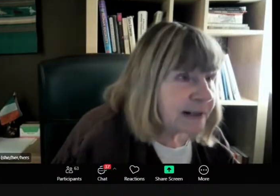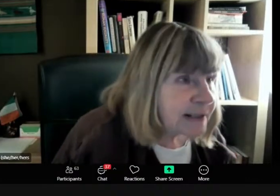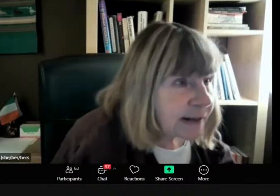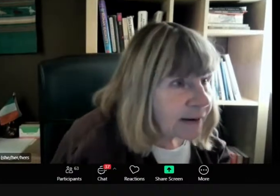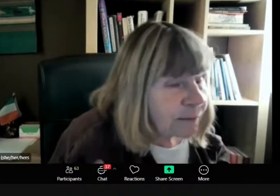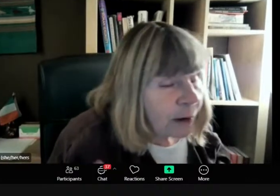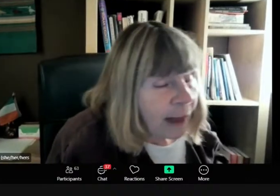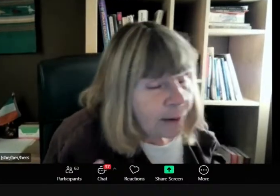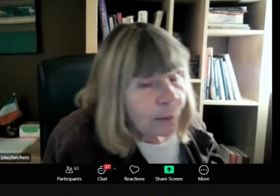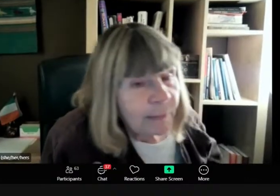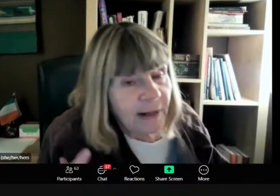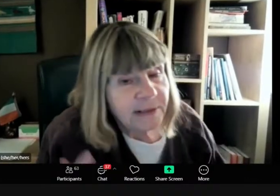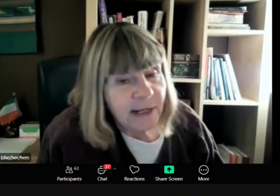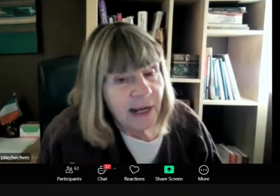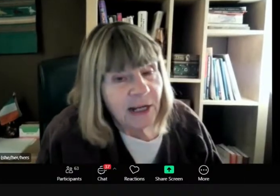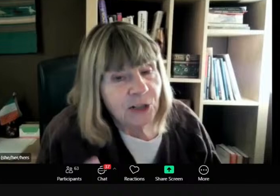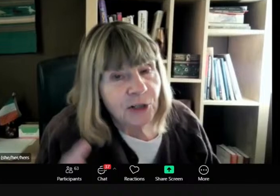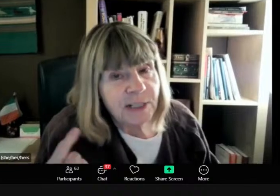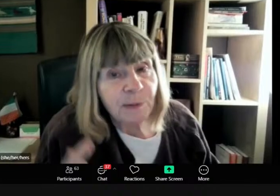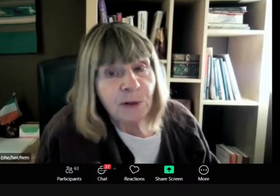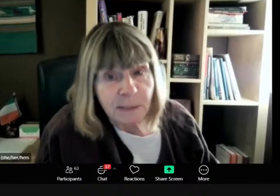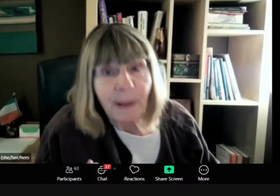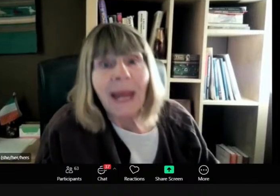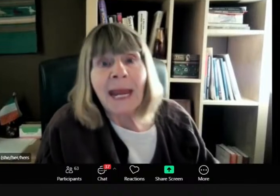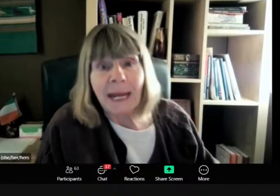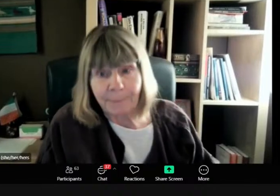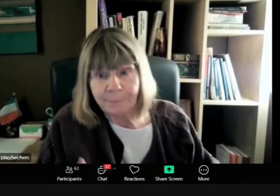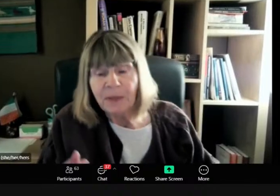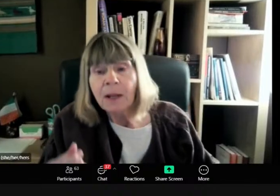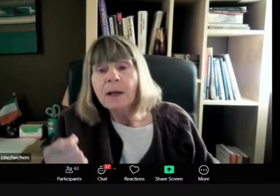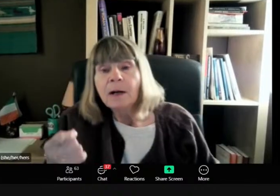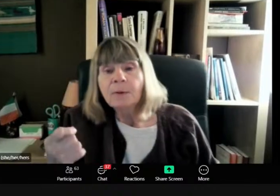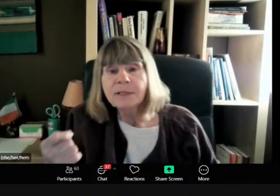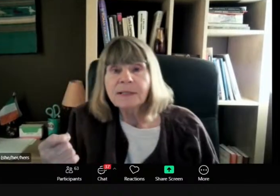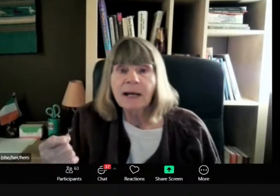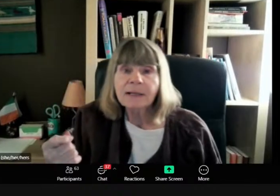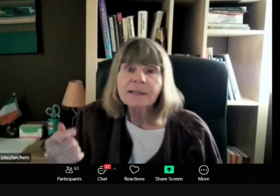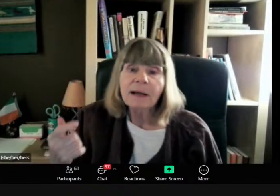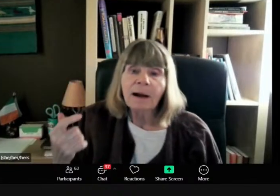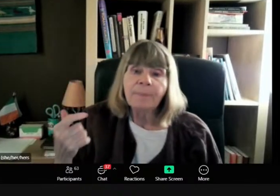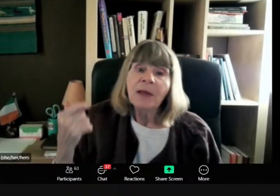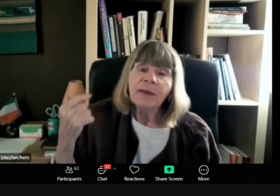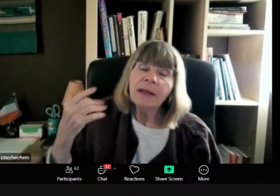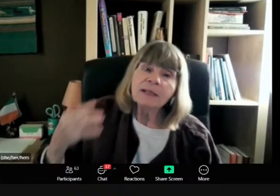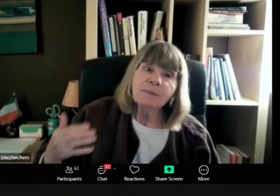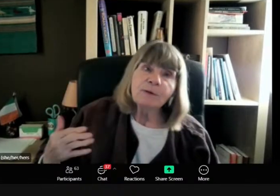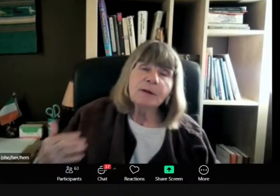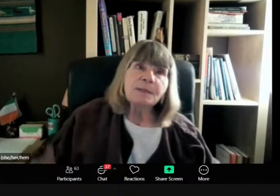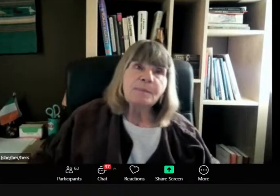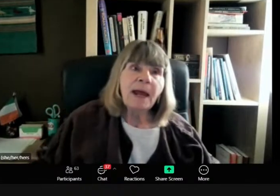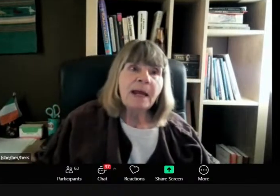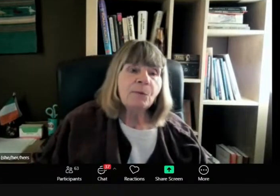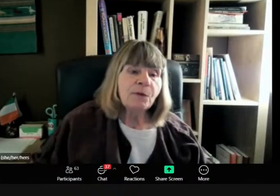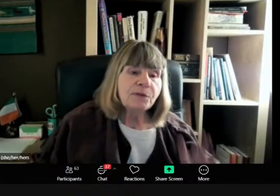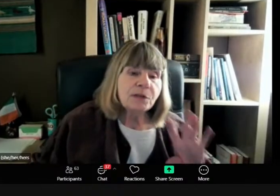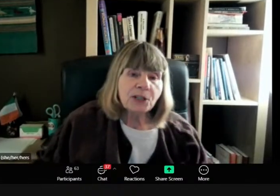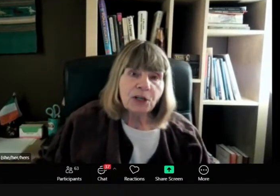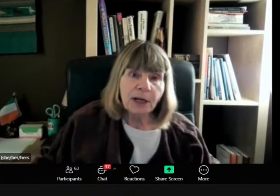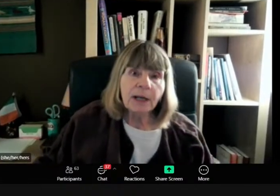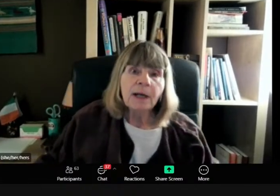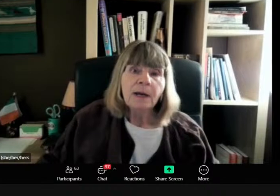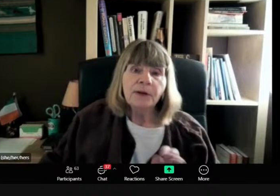have is a lot of women as they age experience pain with sex. They can experience pain